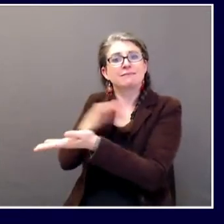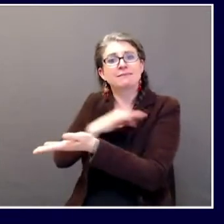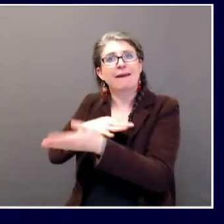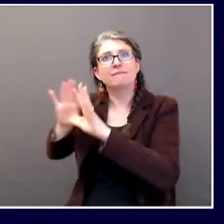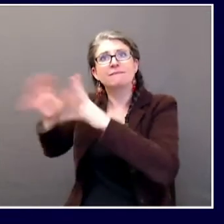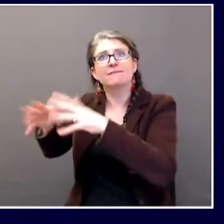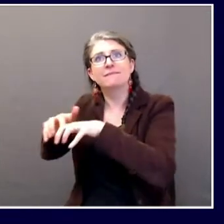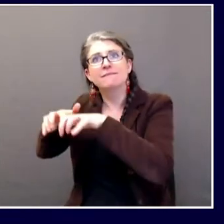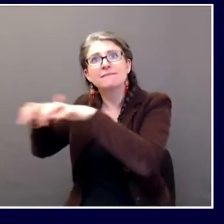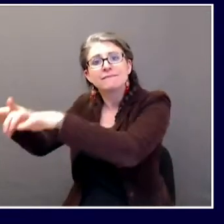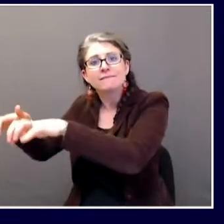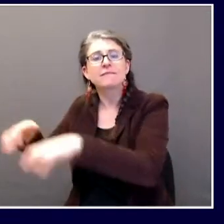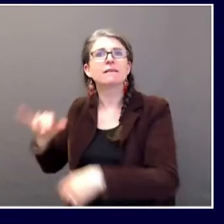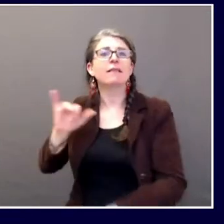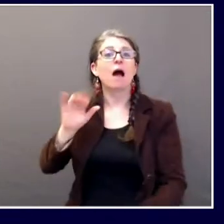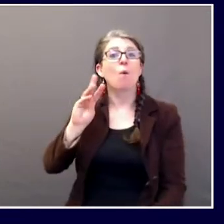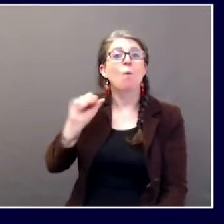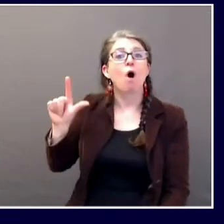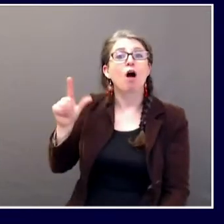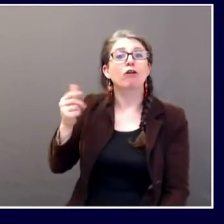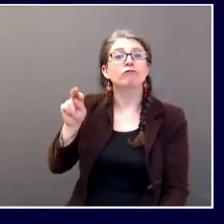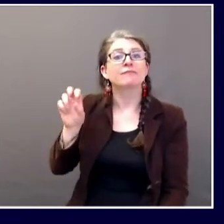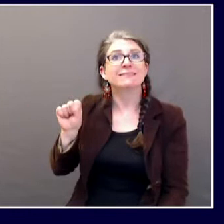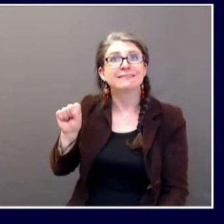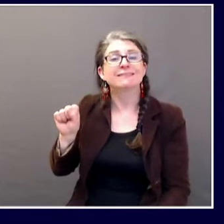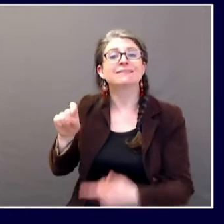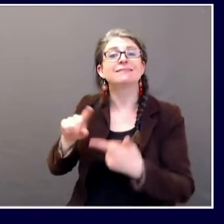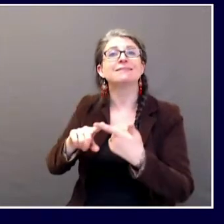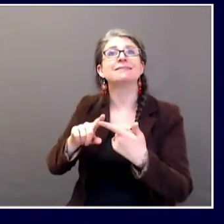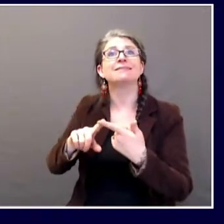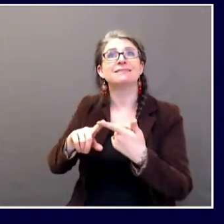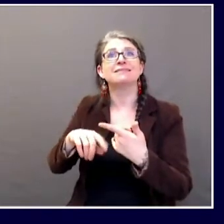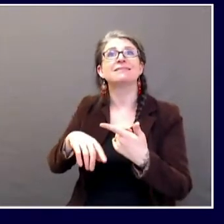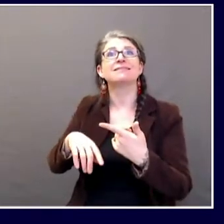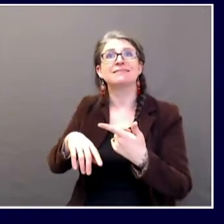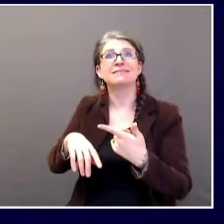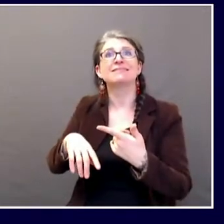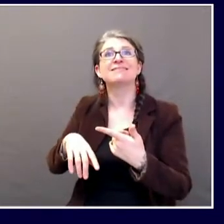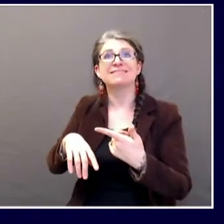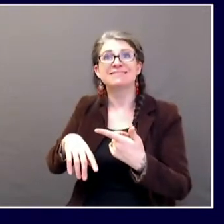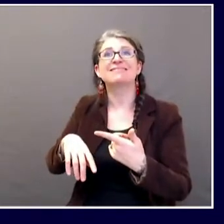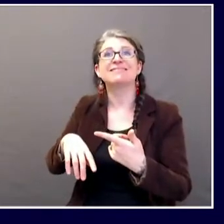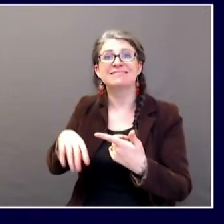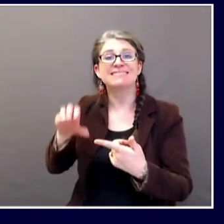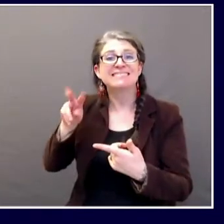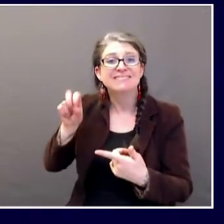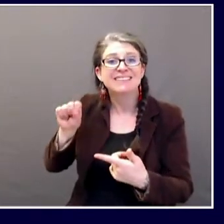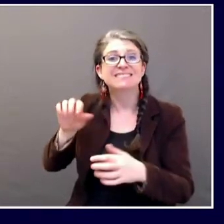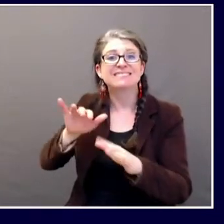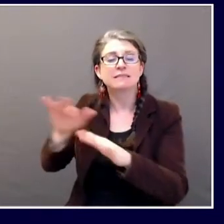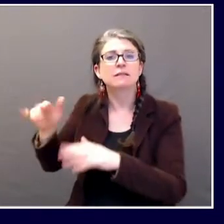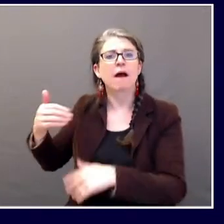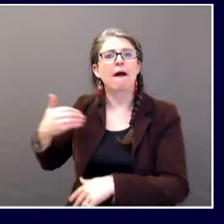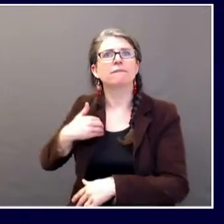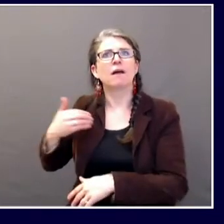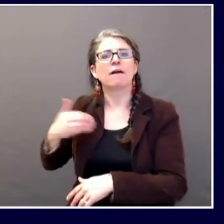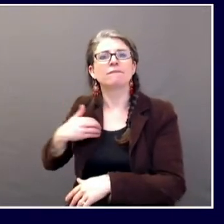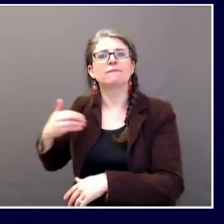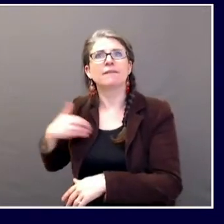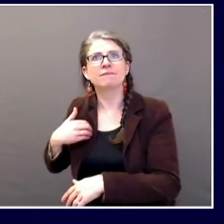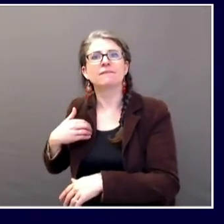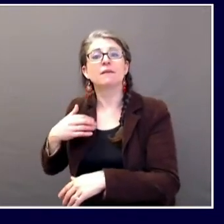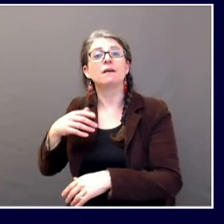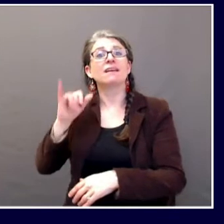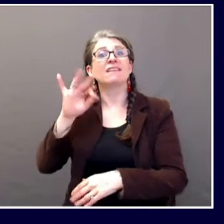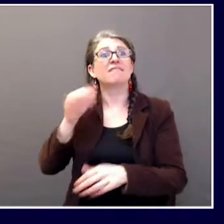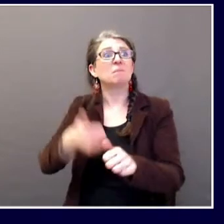And indeed, we are actually, because of the performance that we've seen with smaller, or not smaller, but independent